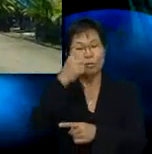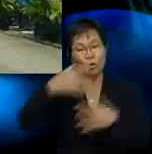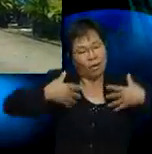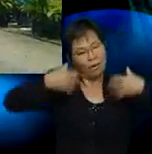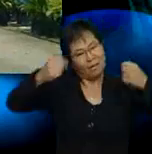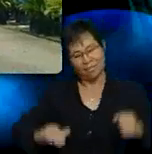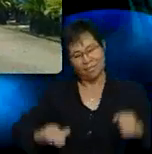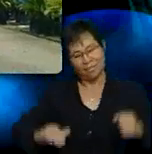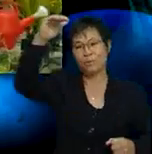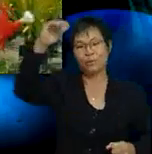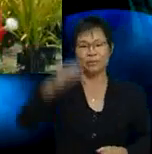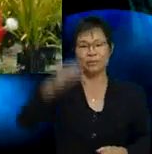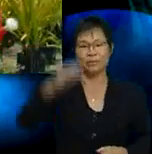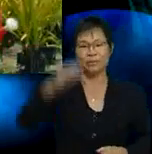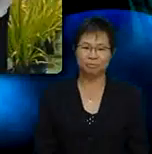healthy growth.